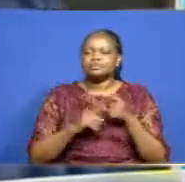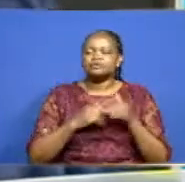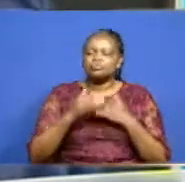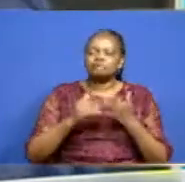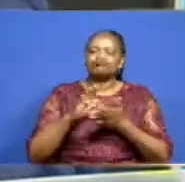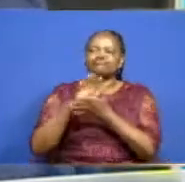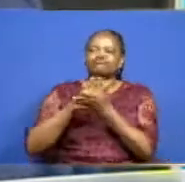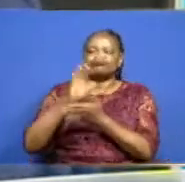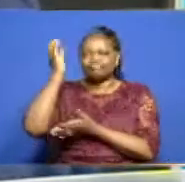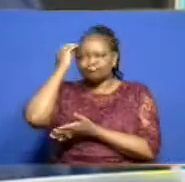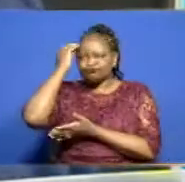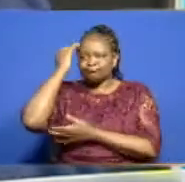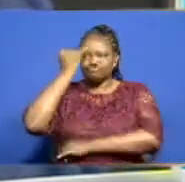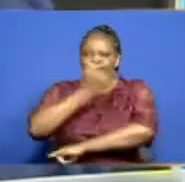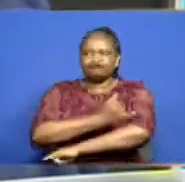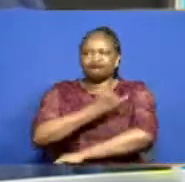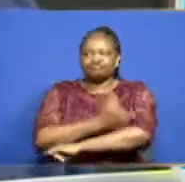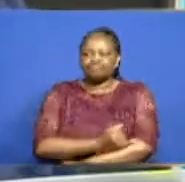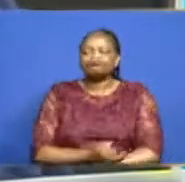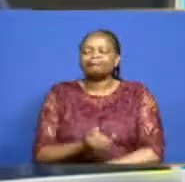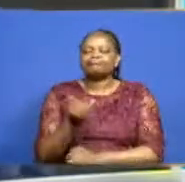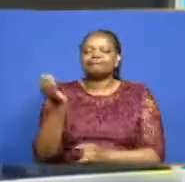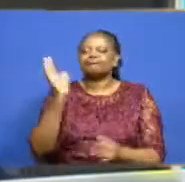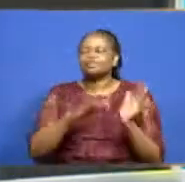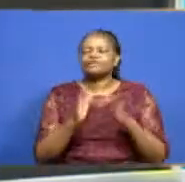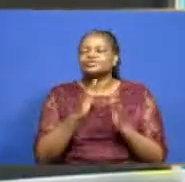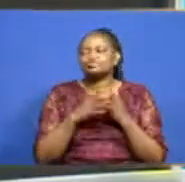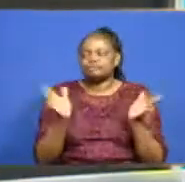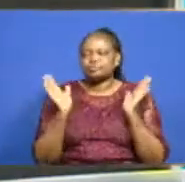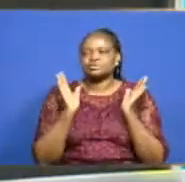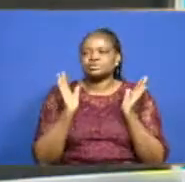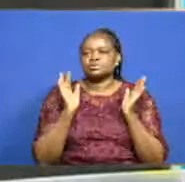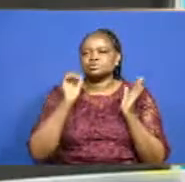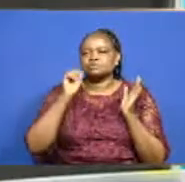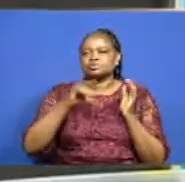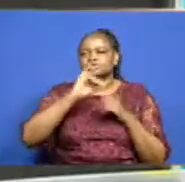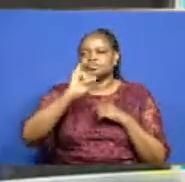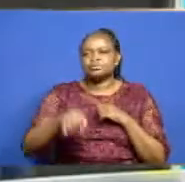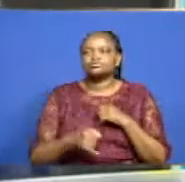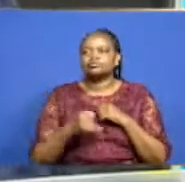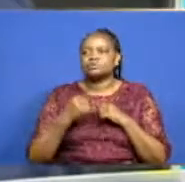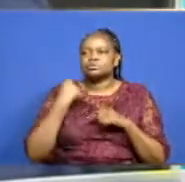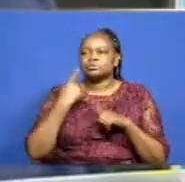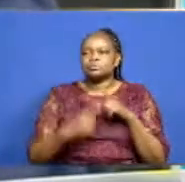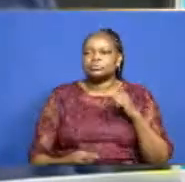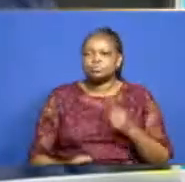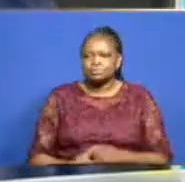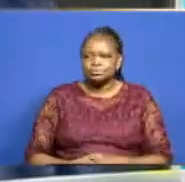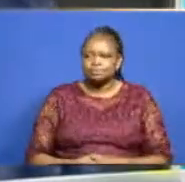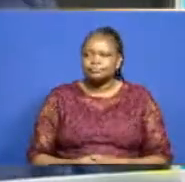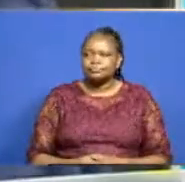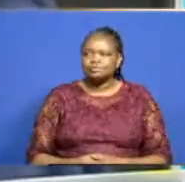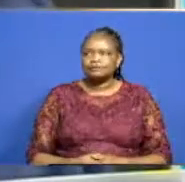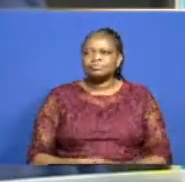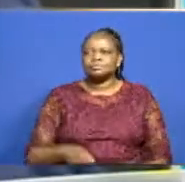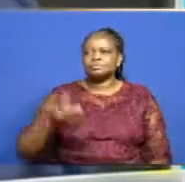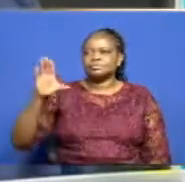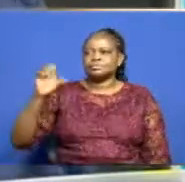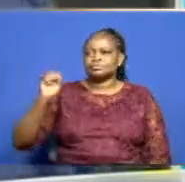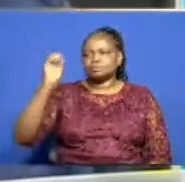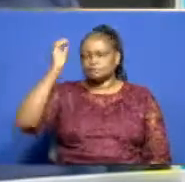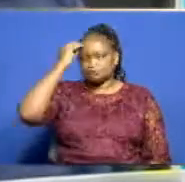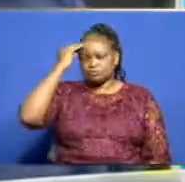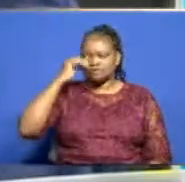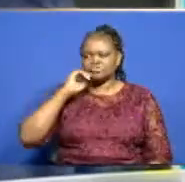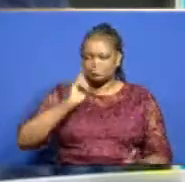institutions will reopen in January 2020 as we speak. But then this is something that the CS says it depends on how the